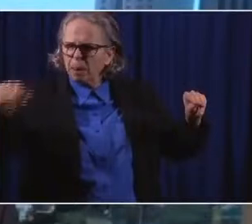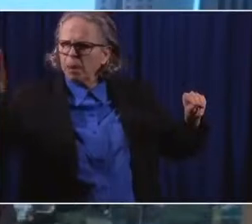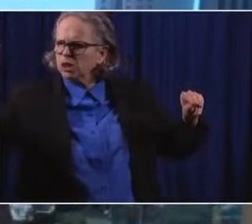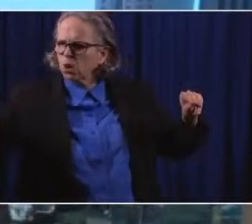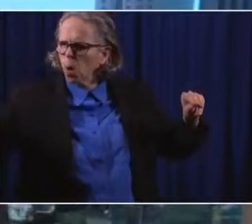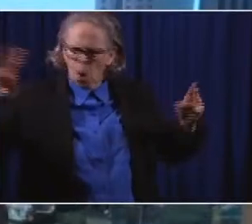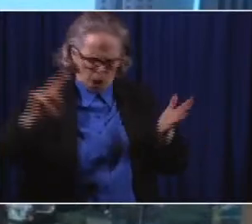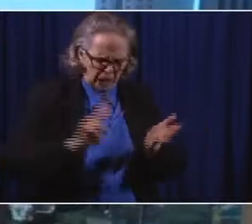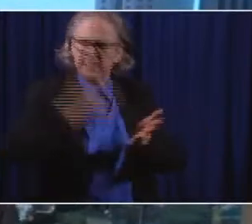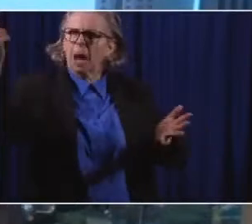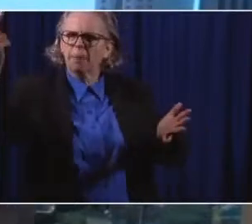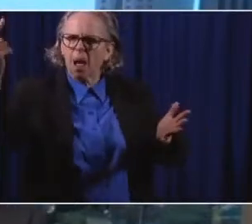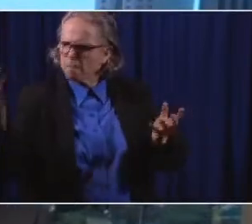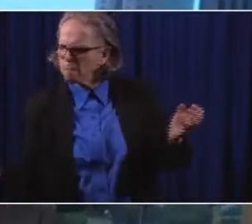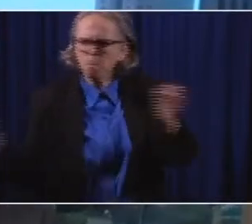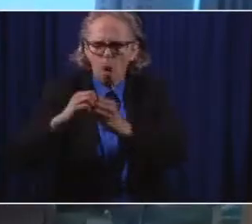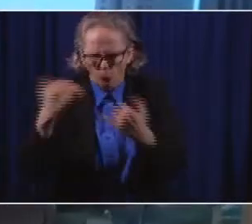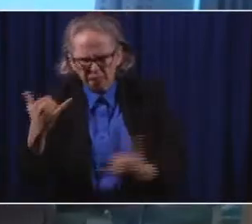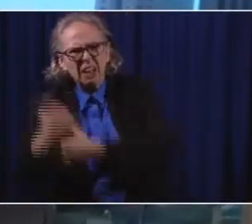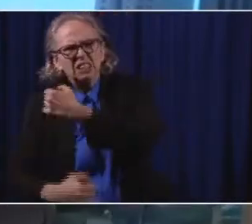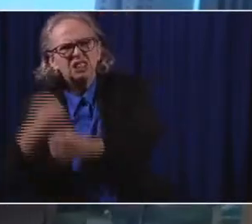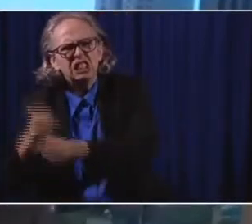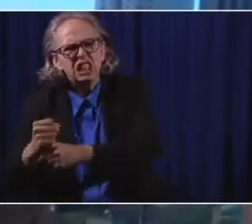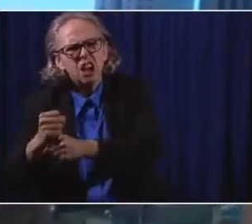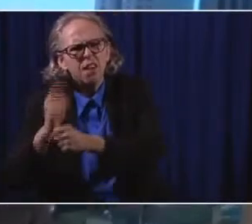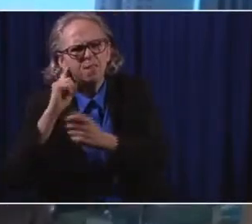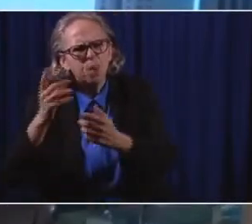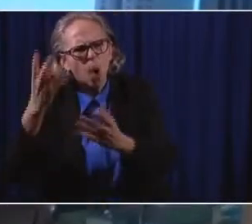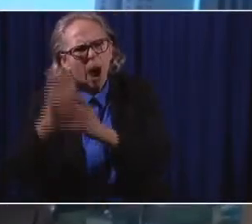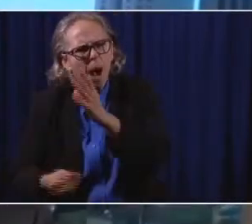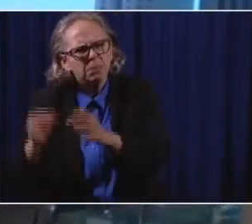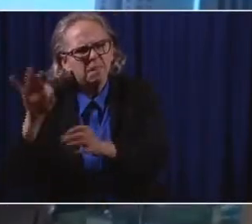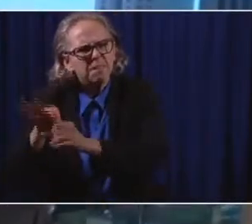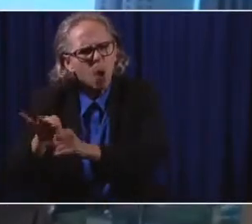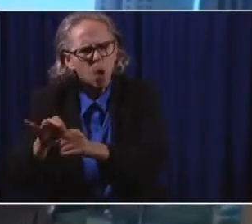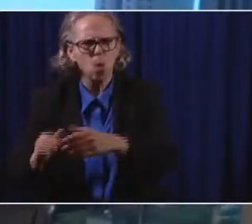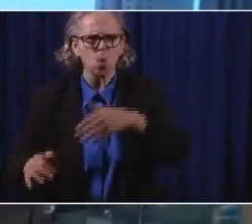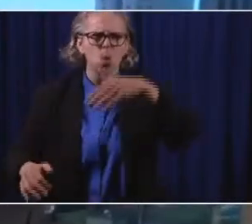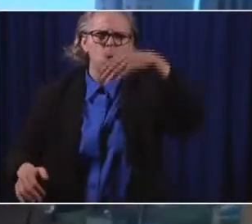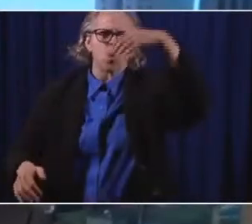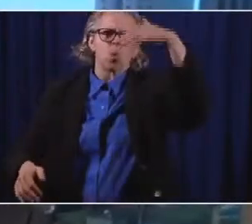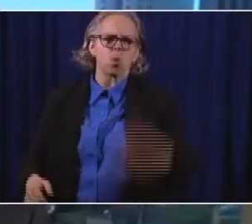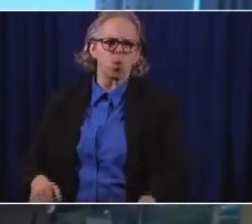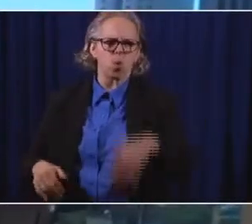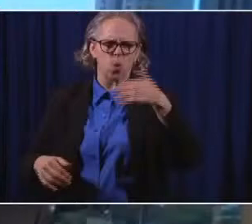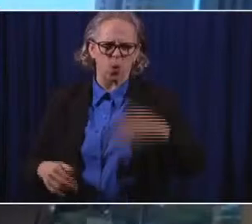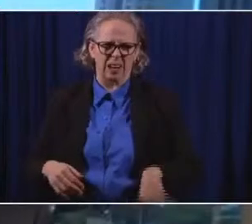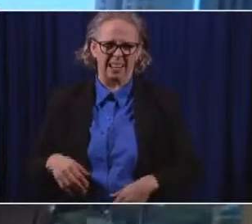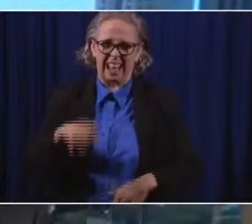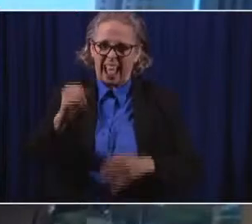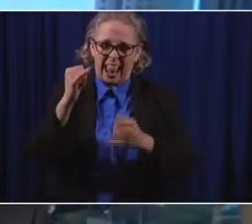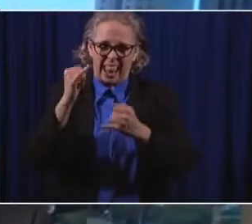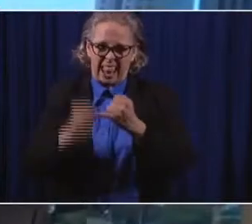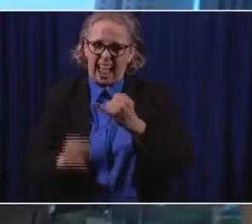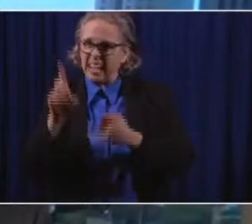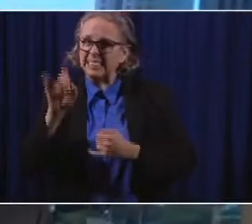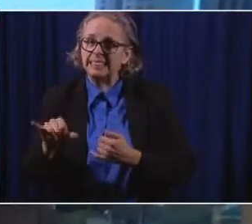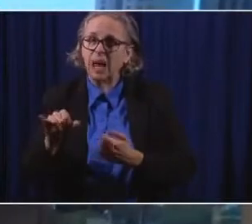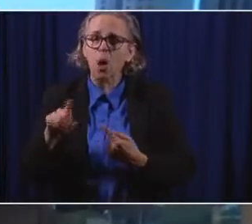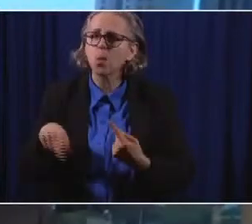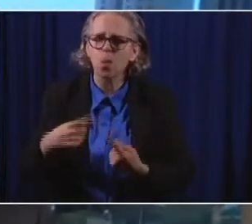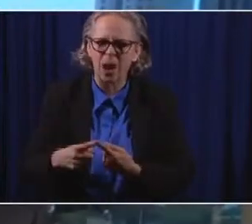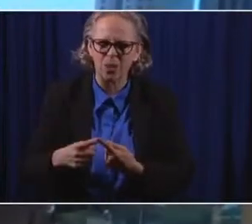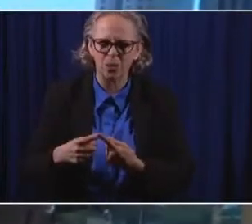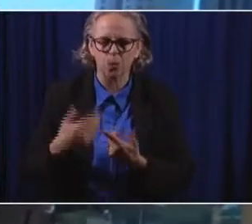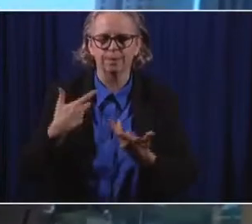this: today is effectively the last day. The law says you can wait until Saturday, but that's a bad idea. Today is effectively the last day to request your